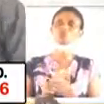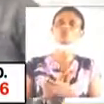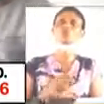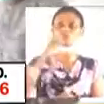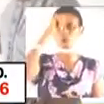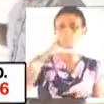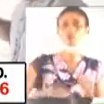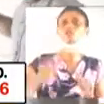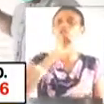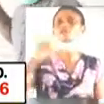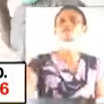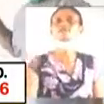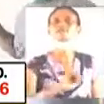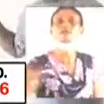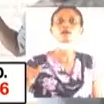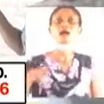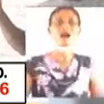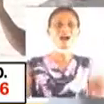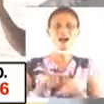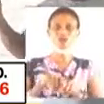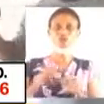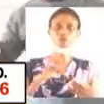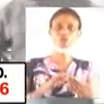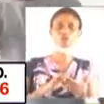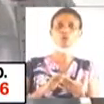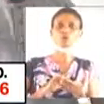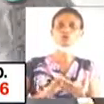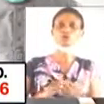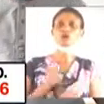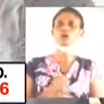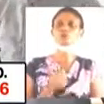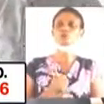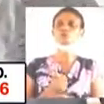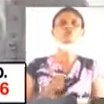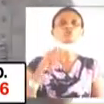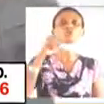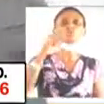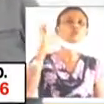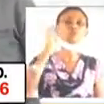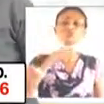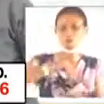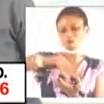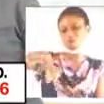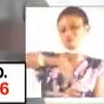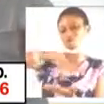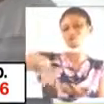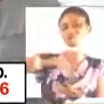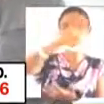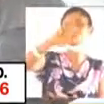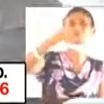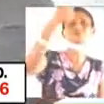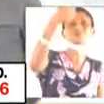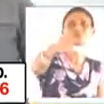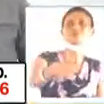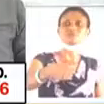abuse is drug abuse. So that you won't confuse yourself. Because WAEC or NECO want to confuse